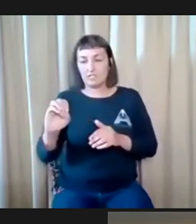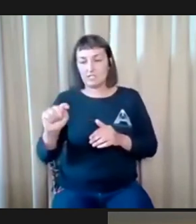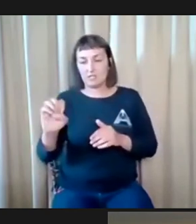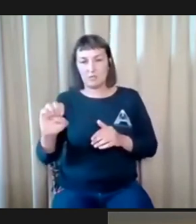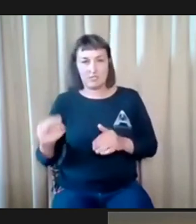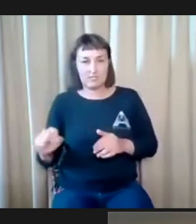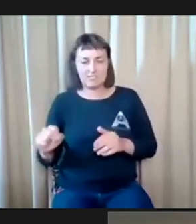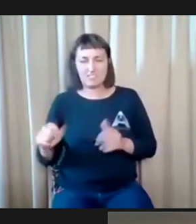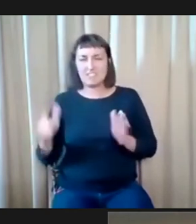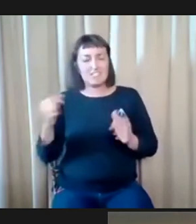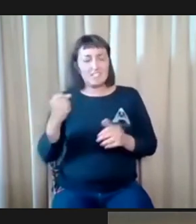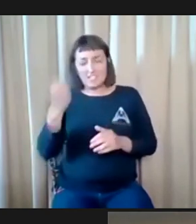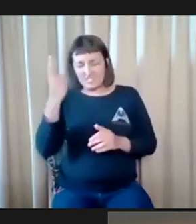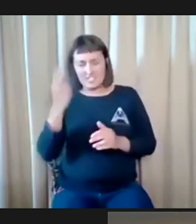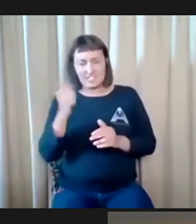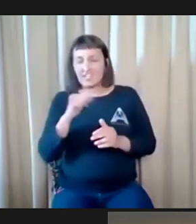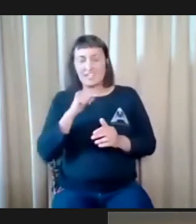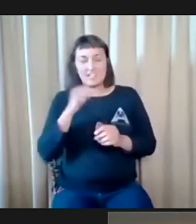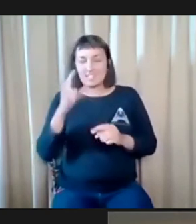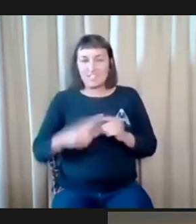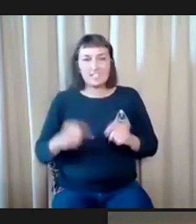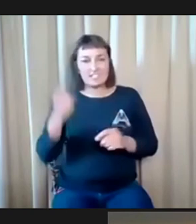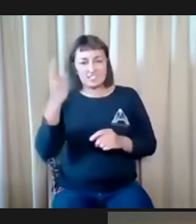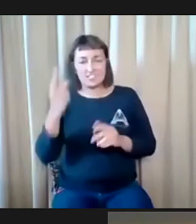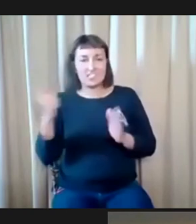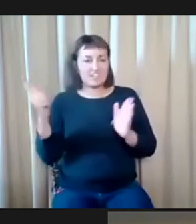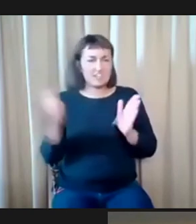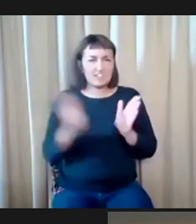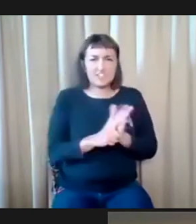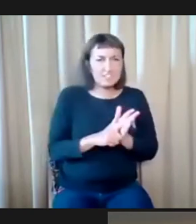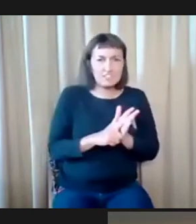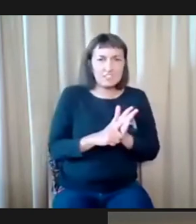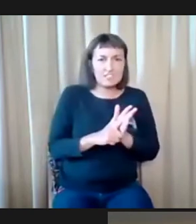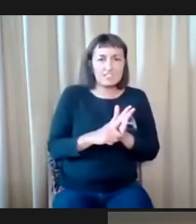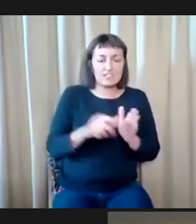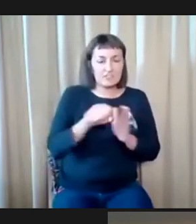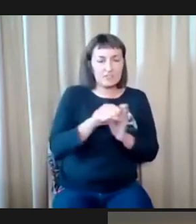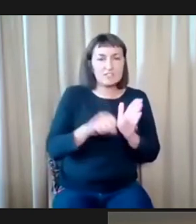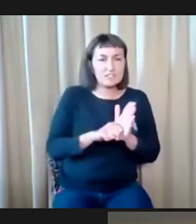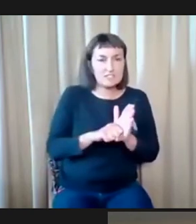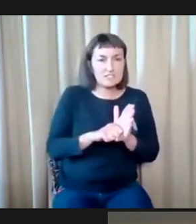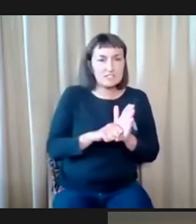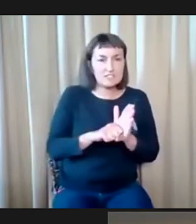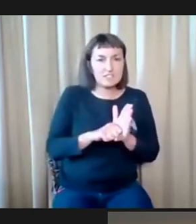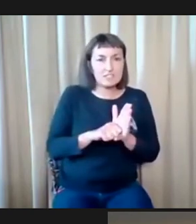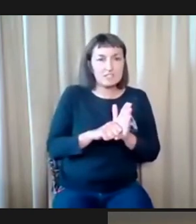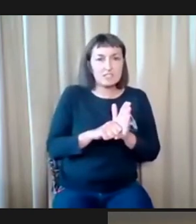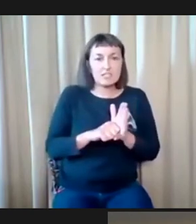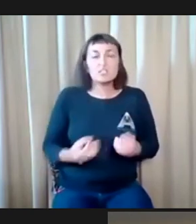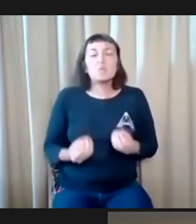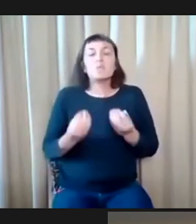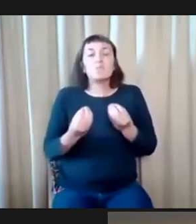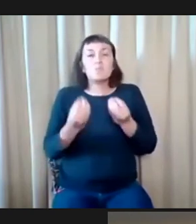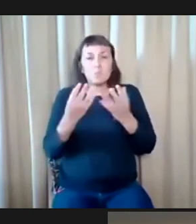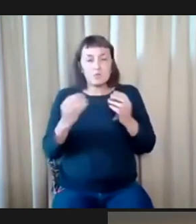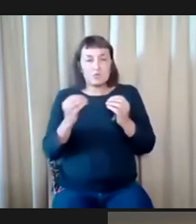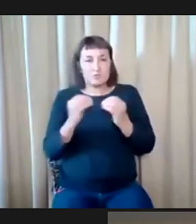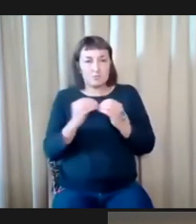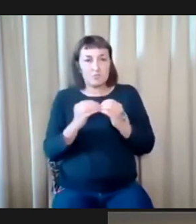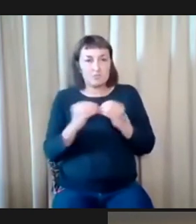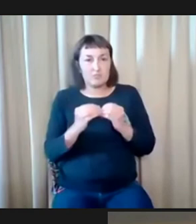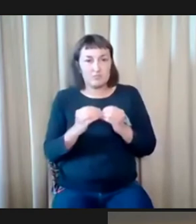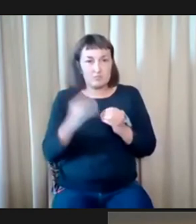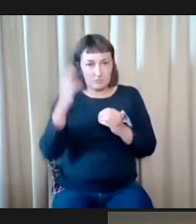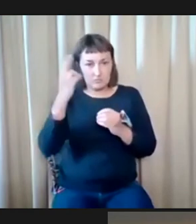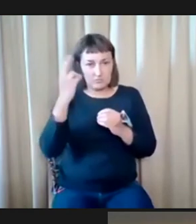our state. So yes, the juxtaposition, and that is even all the more reason why I think we do need to involve youth, but we just need to